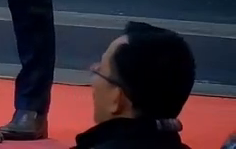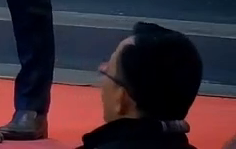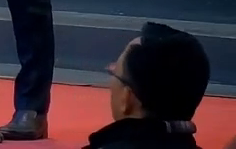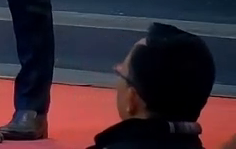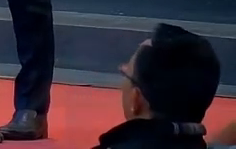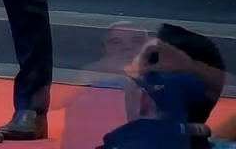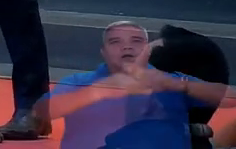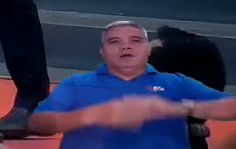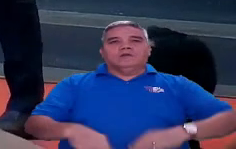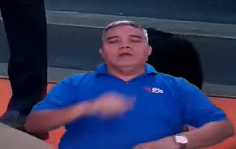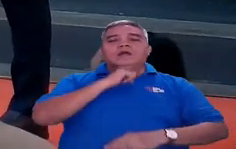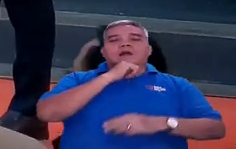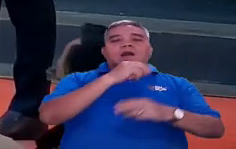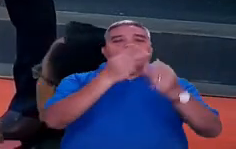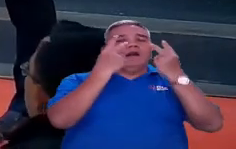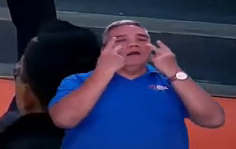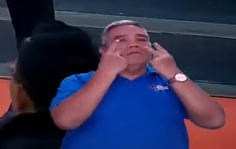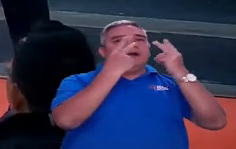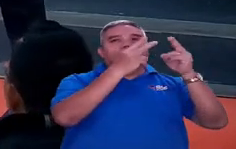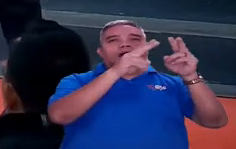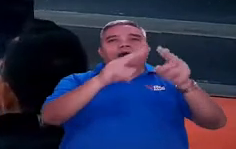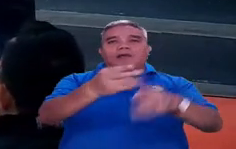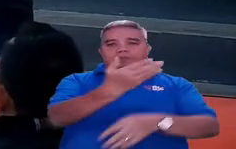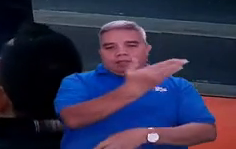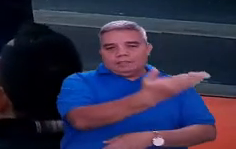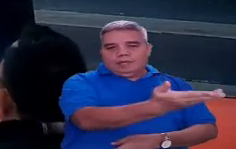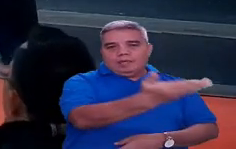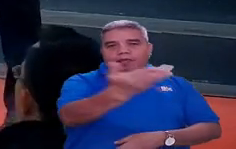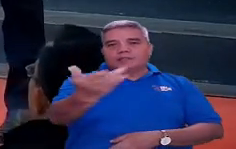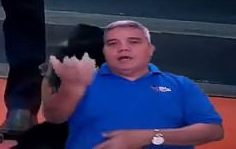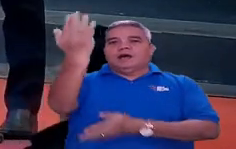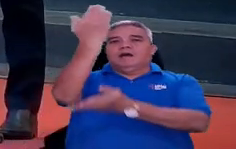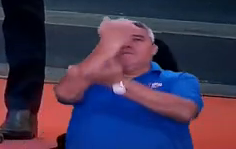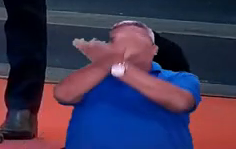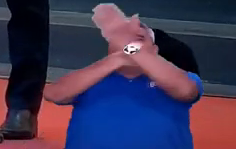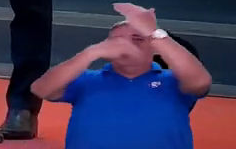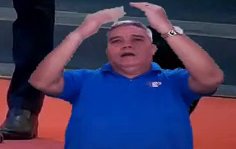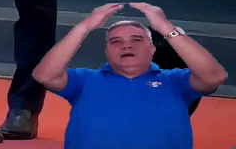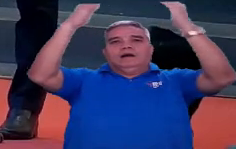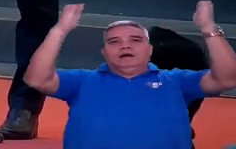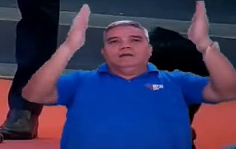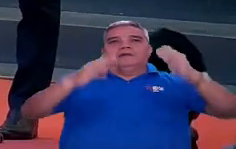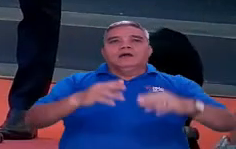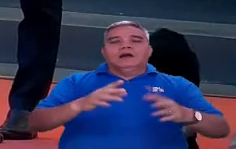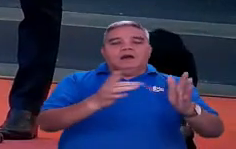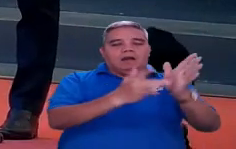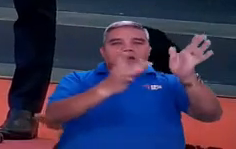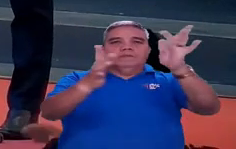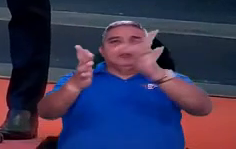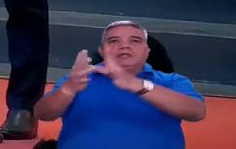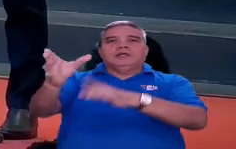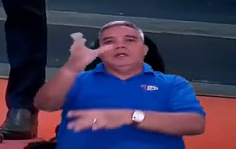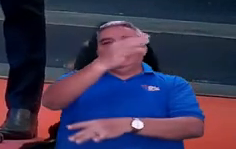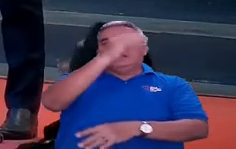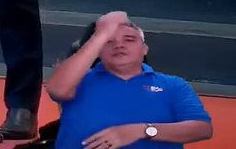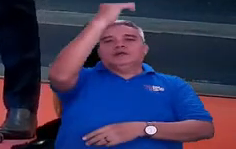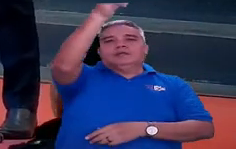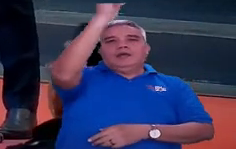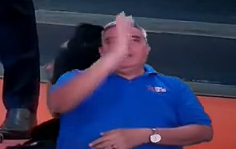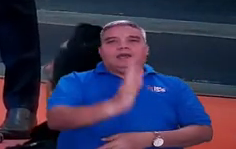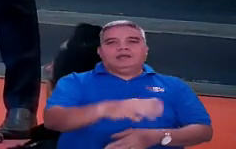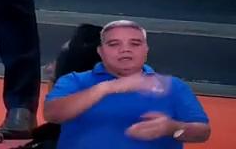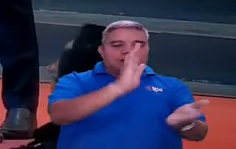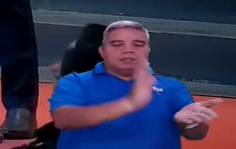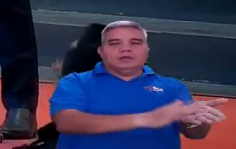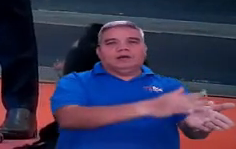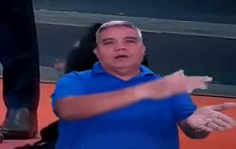the story of unseen things above. Oh,